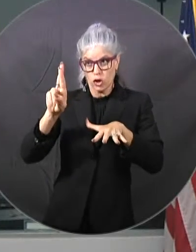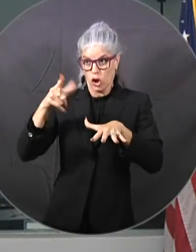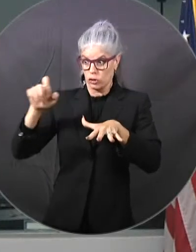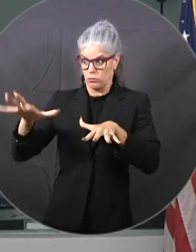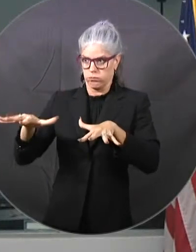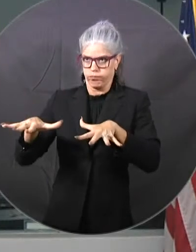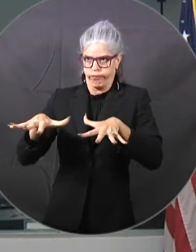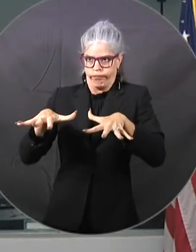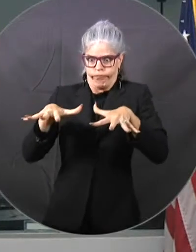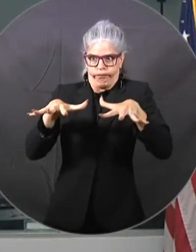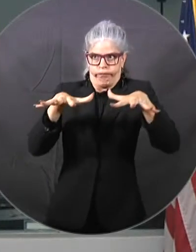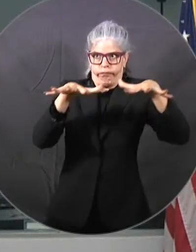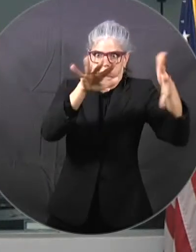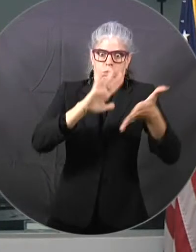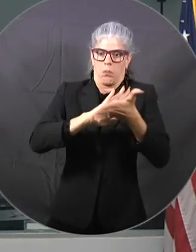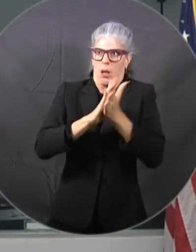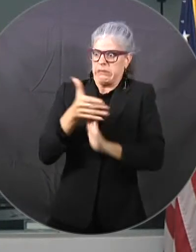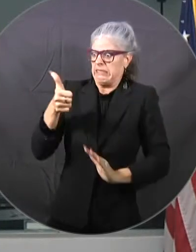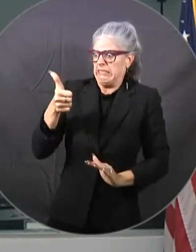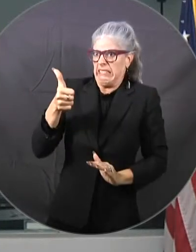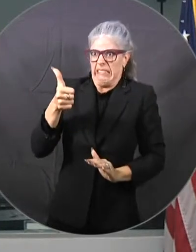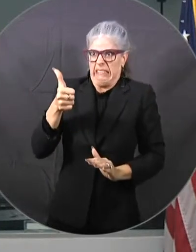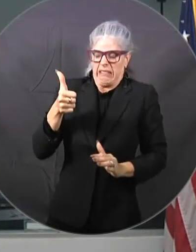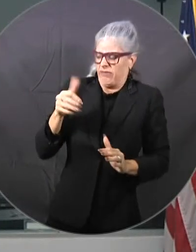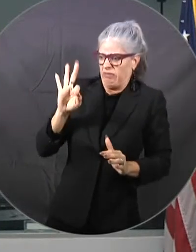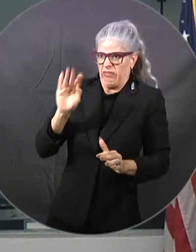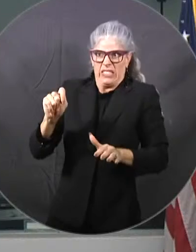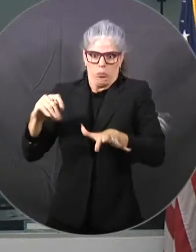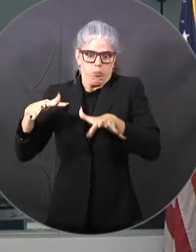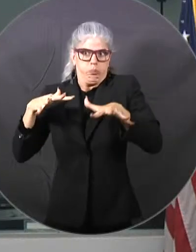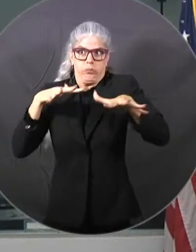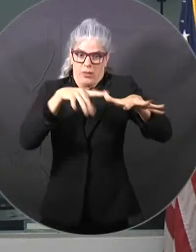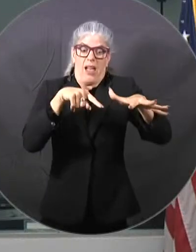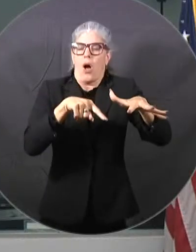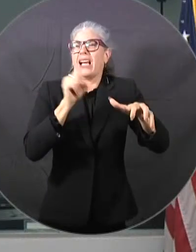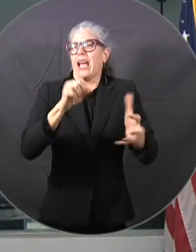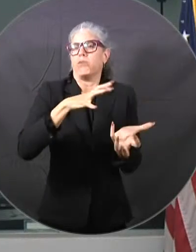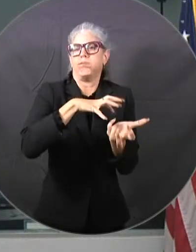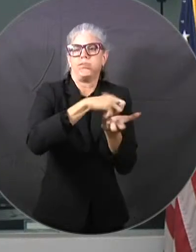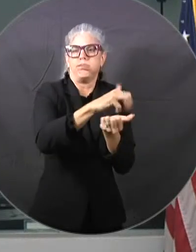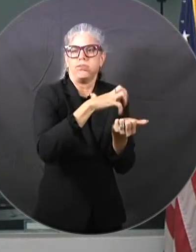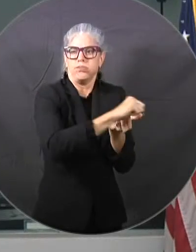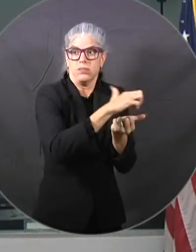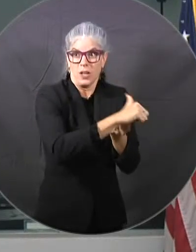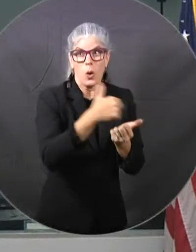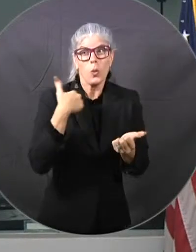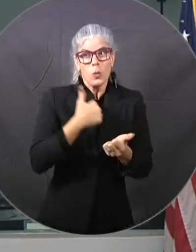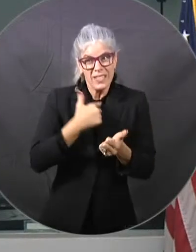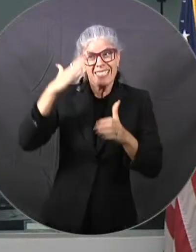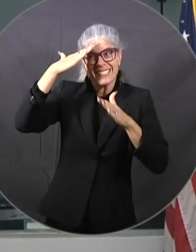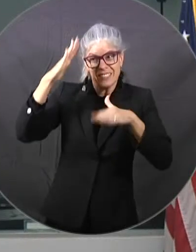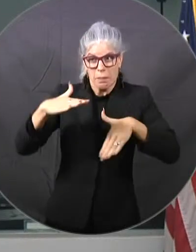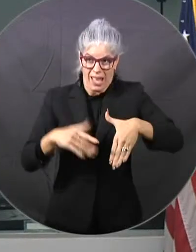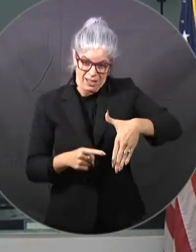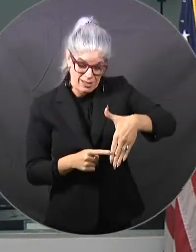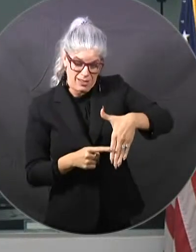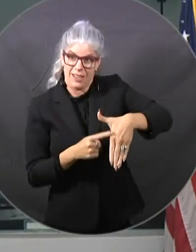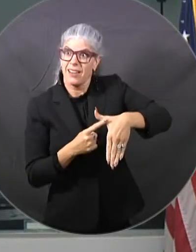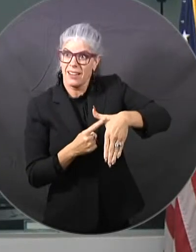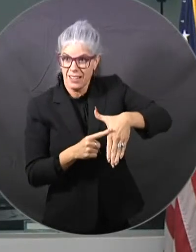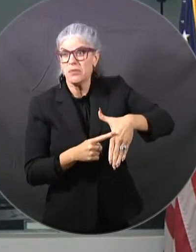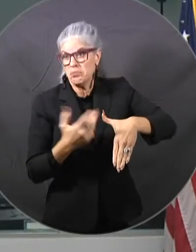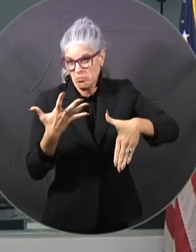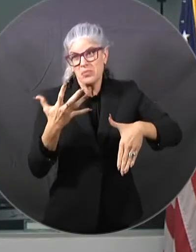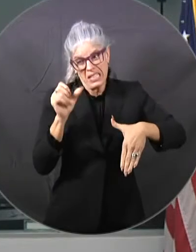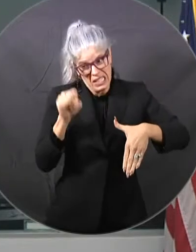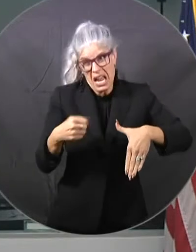see portions of the Gulf Coast that will experience 8 to 12 foot of storm surge. That just came out from the National Hurricane